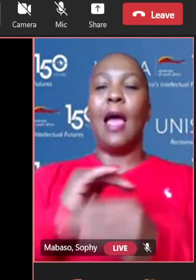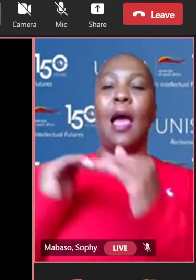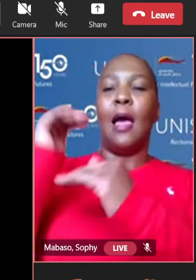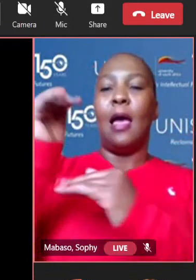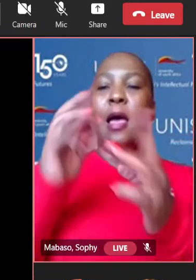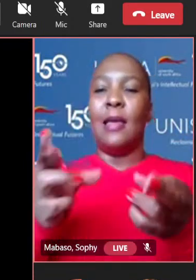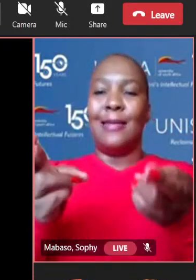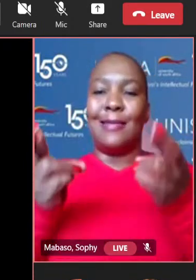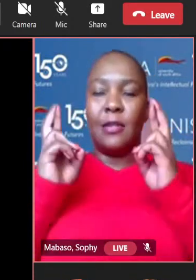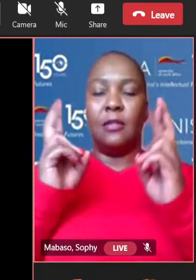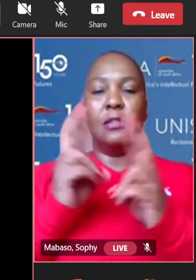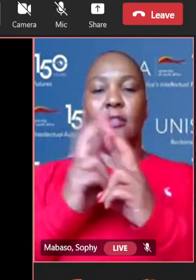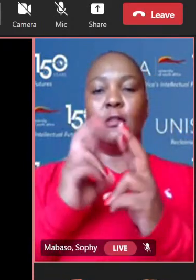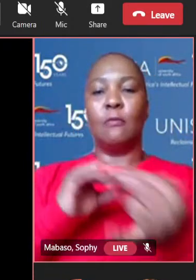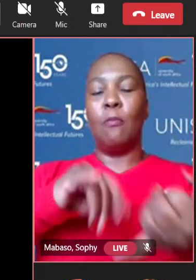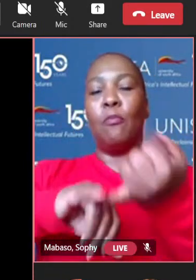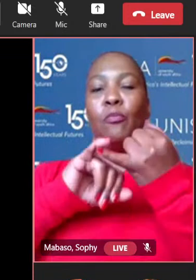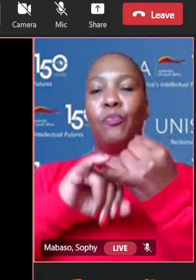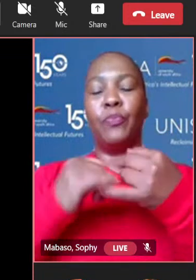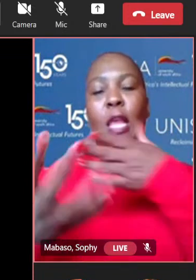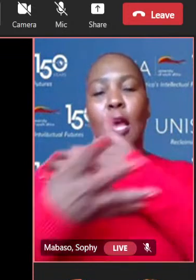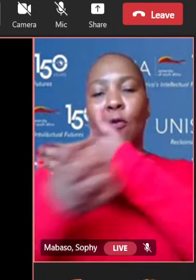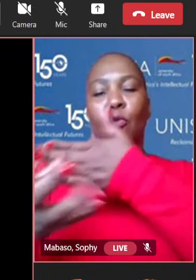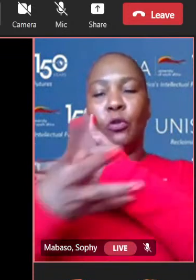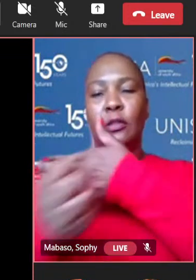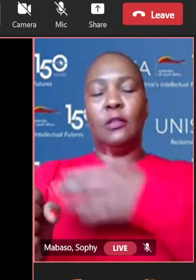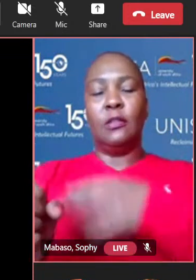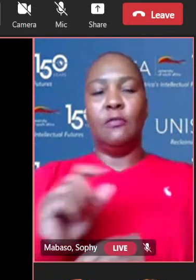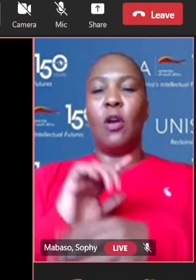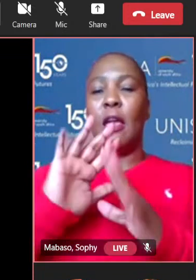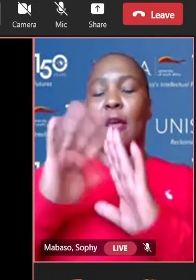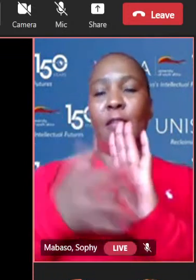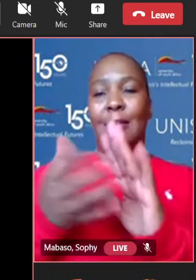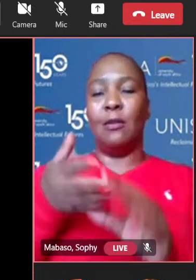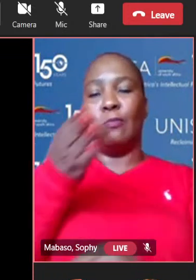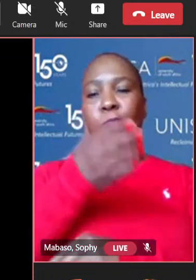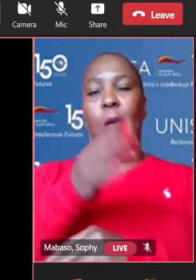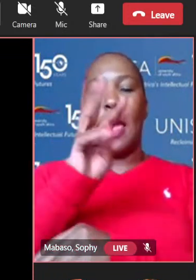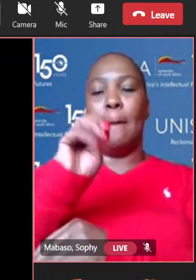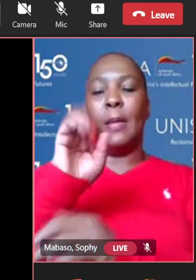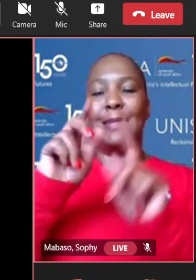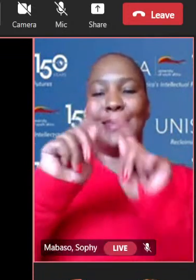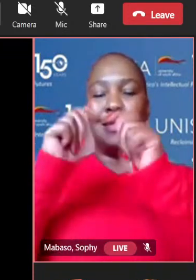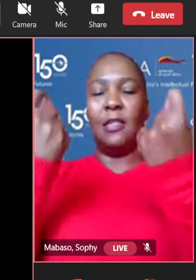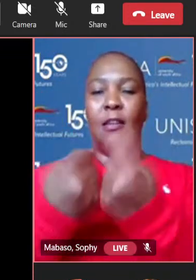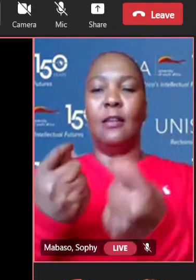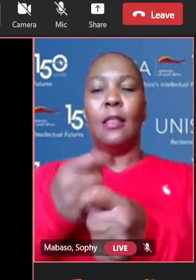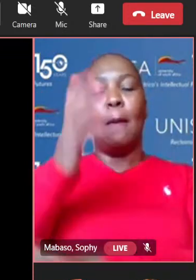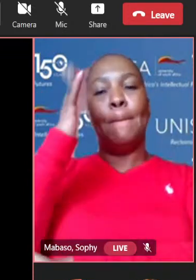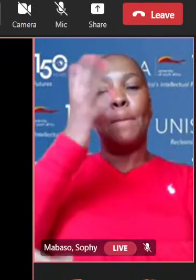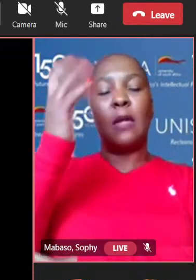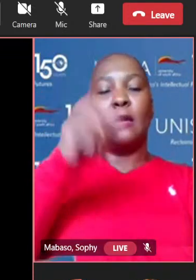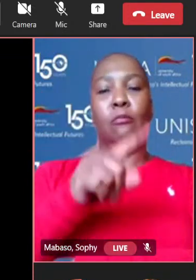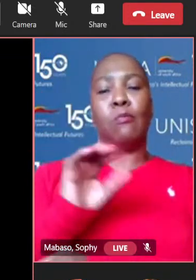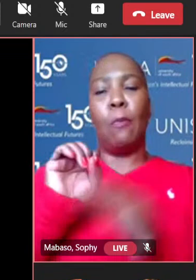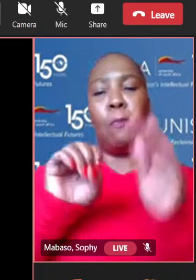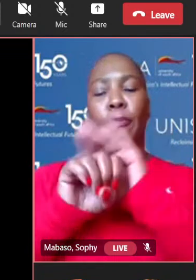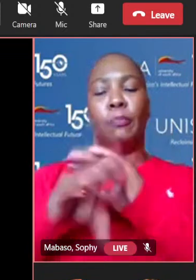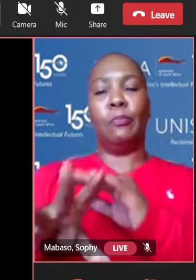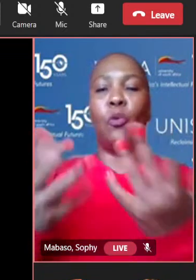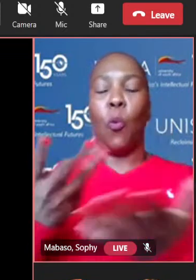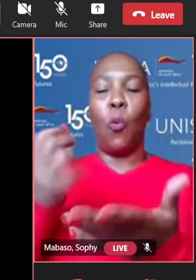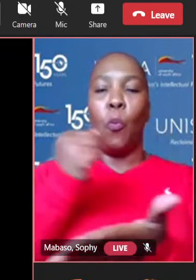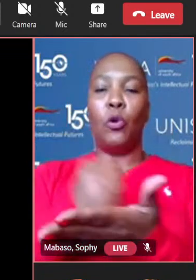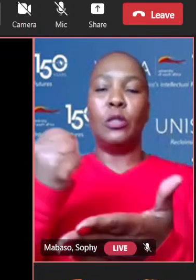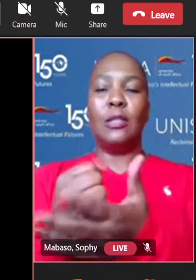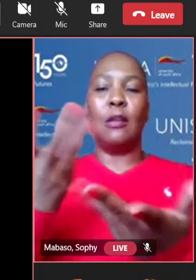also recording of all the presentation that is done by MS Teams, and that presentation will be posted on my Unisa or